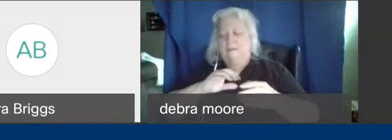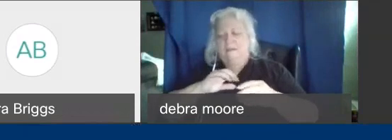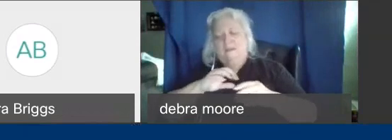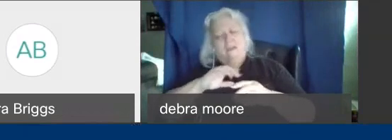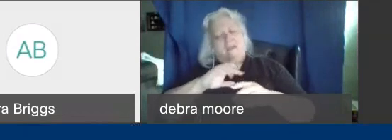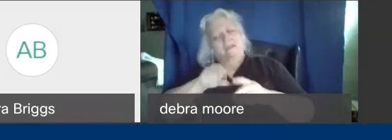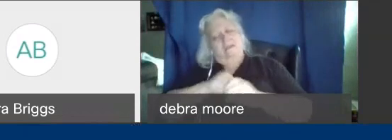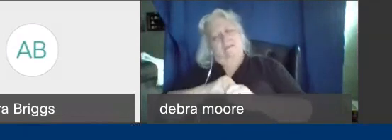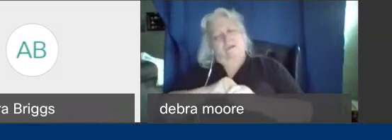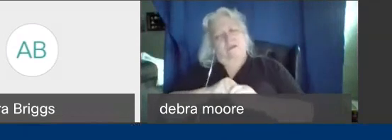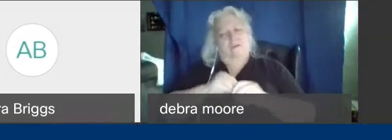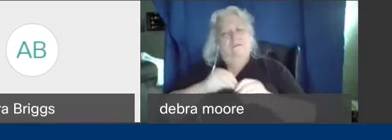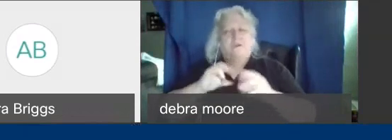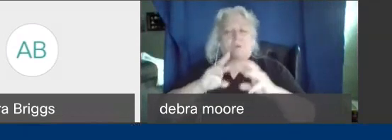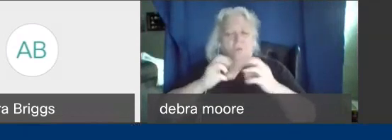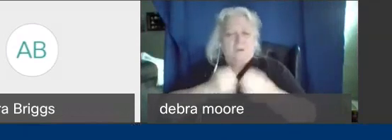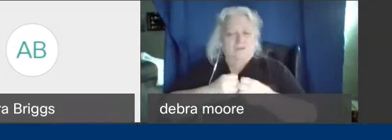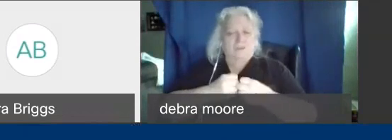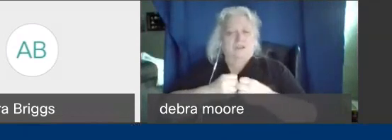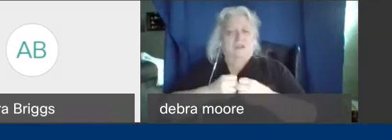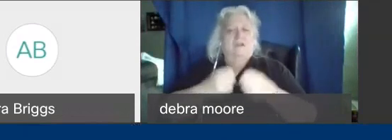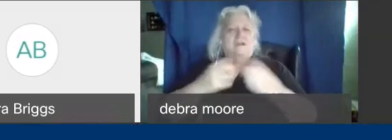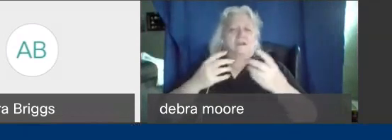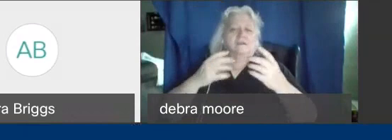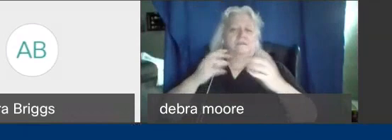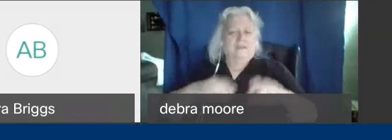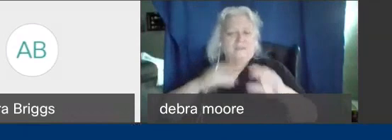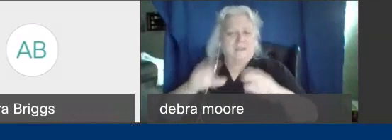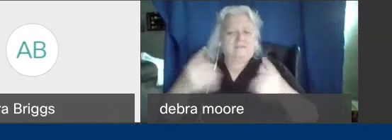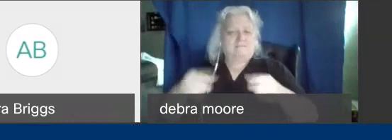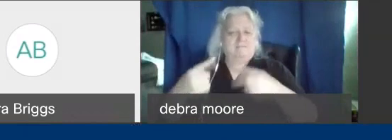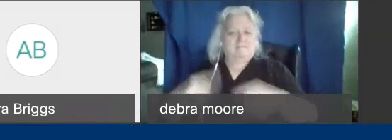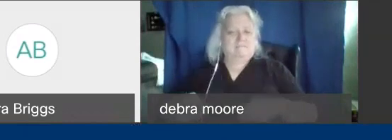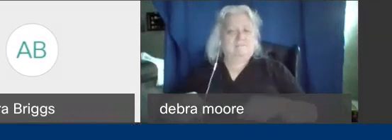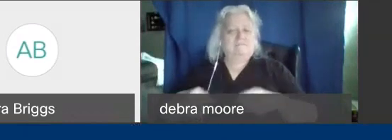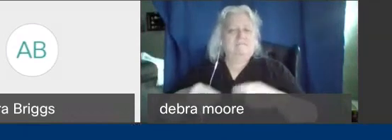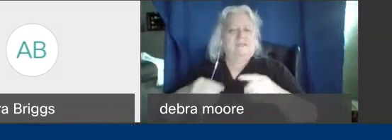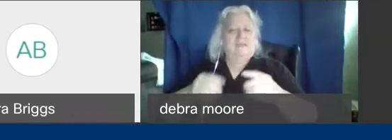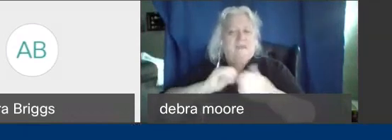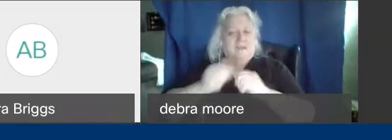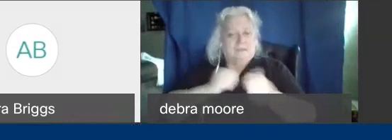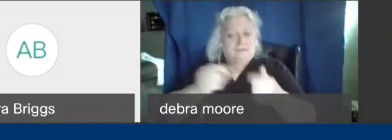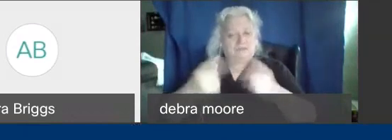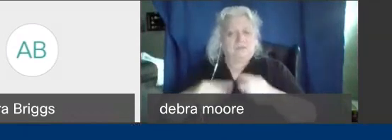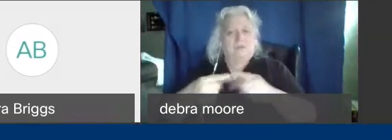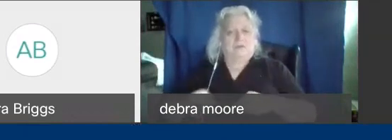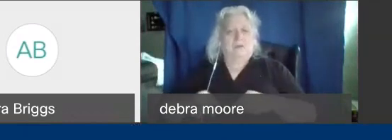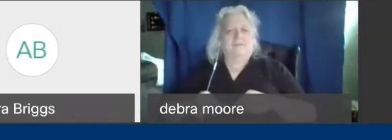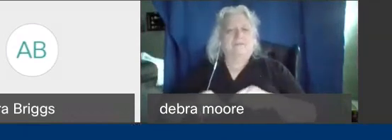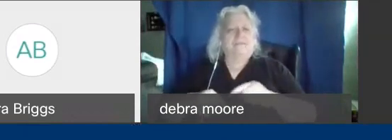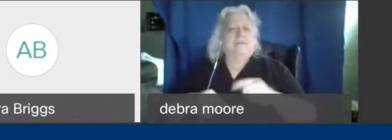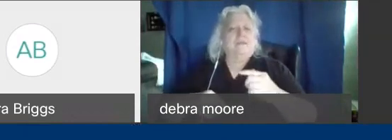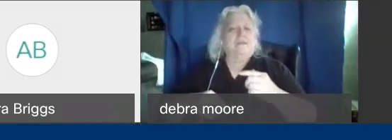conventions, workshops, athletic events or competitions, and non-athletic events and competitions. So modes